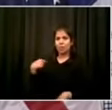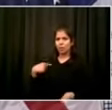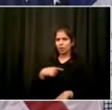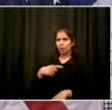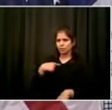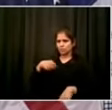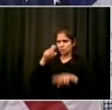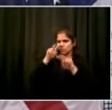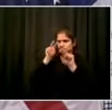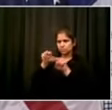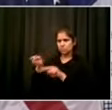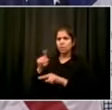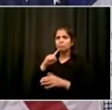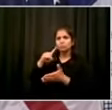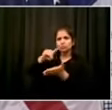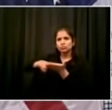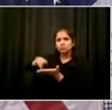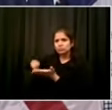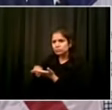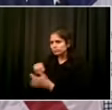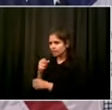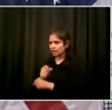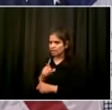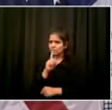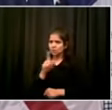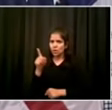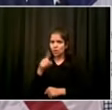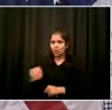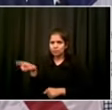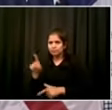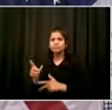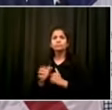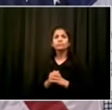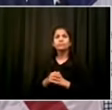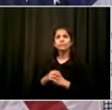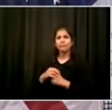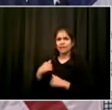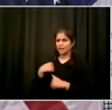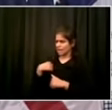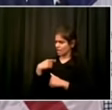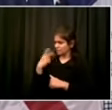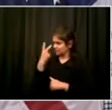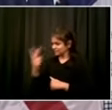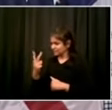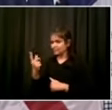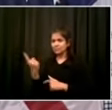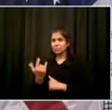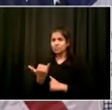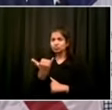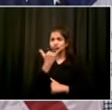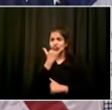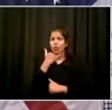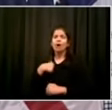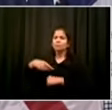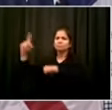it happens swiftly. I want the public to see it, know it, and have confidence in the disciplinary process of the NYPD.